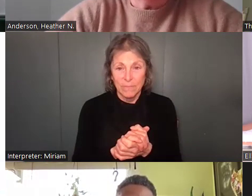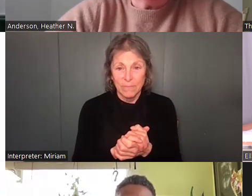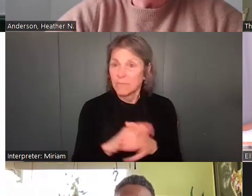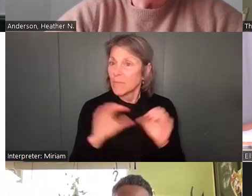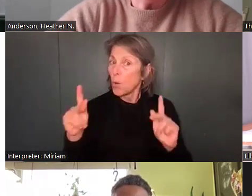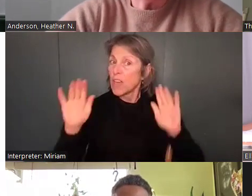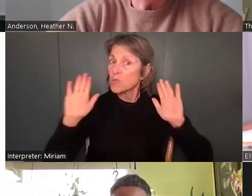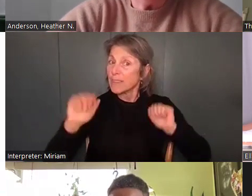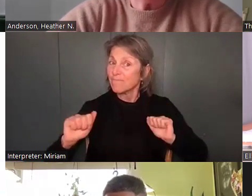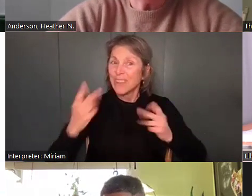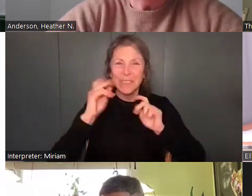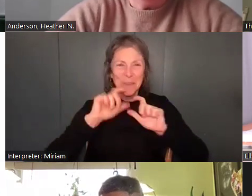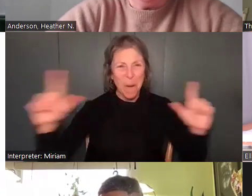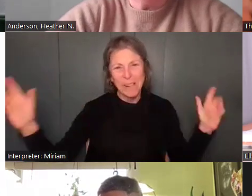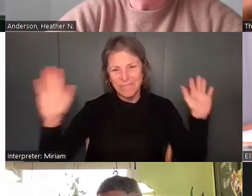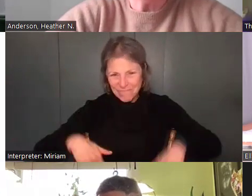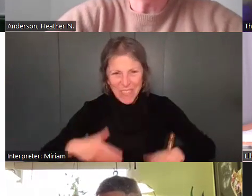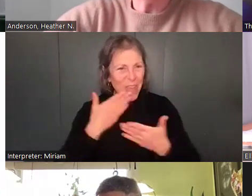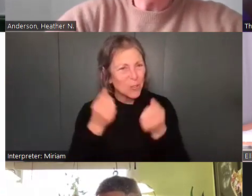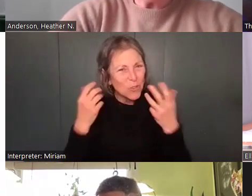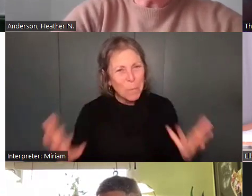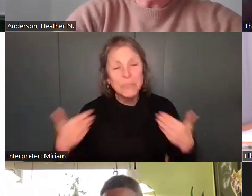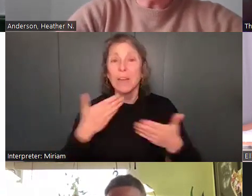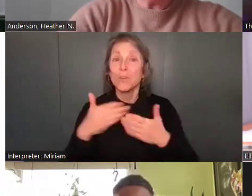Great. Thank you all so much. Have a